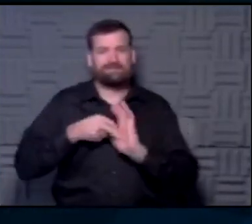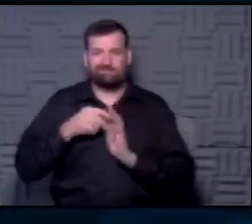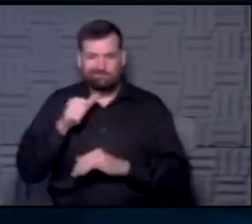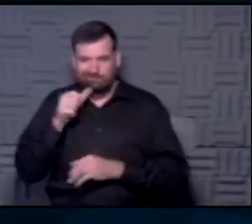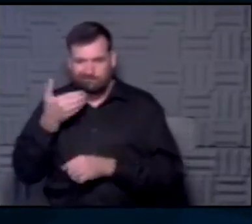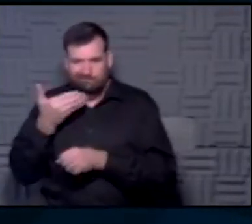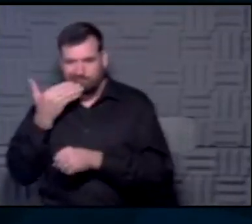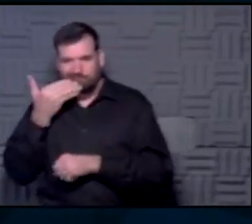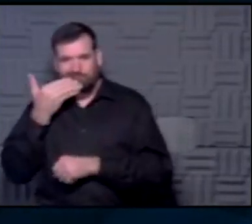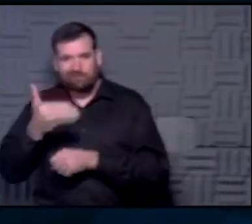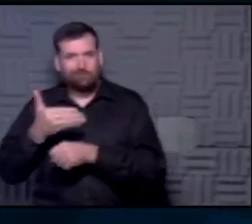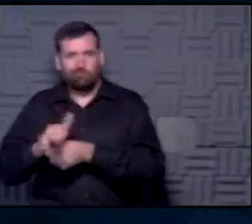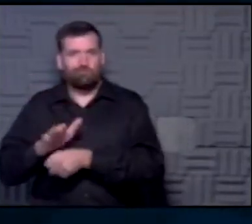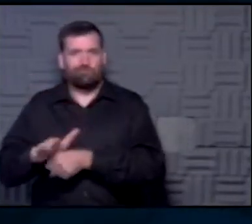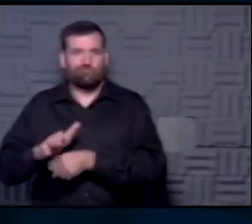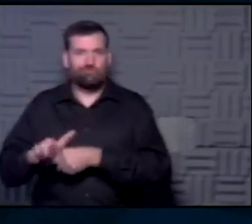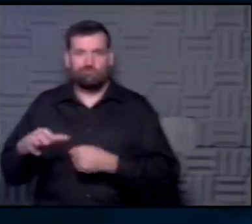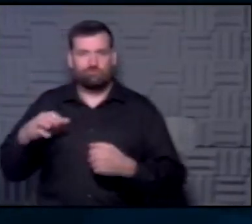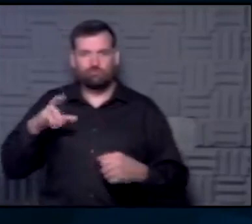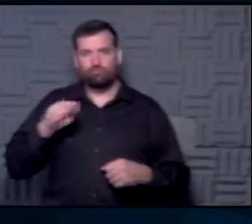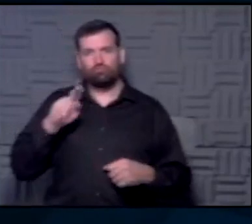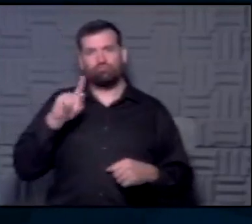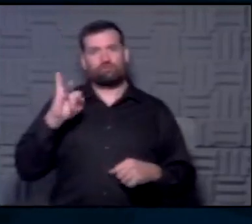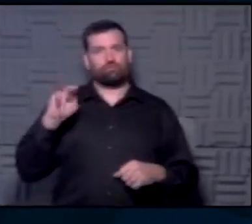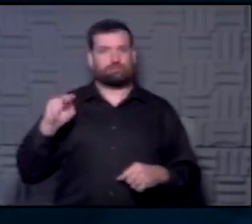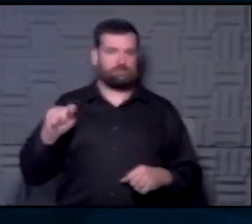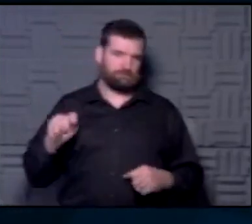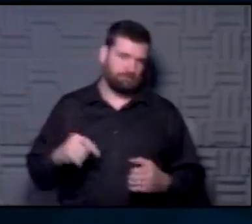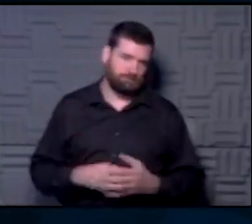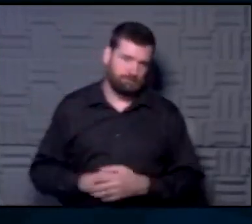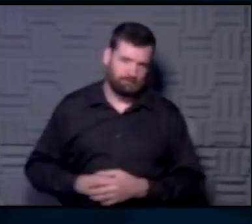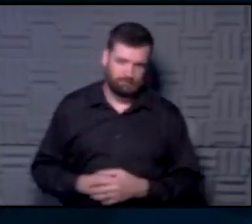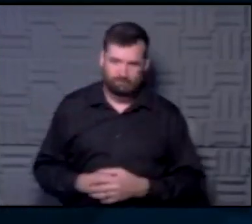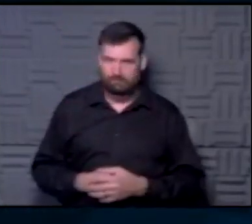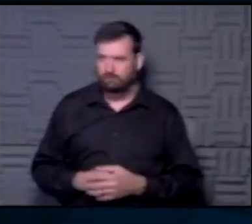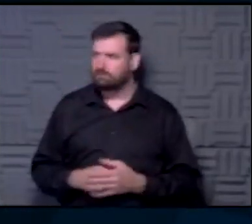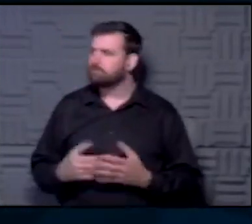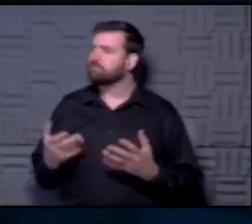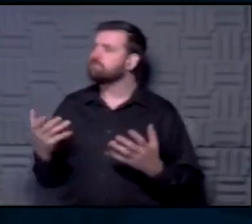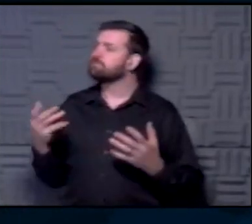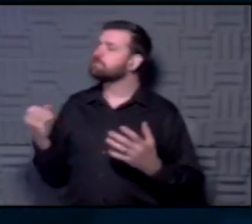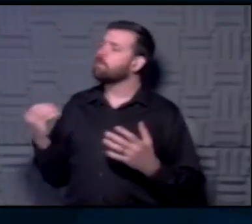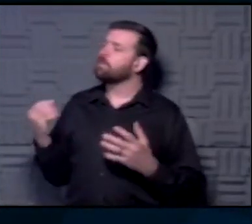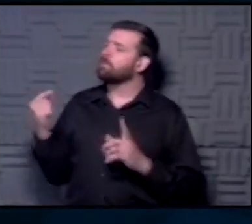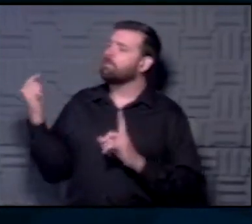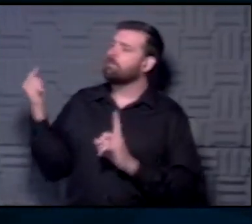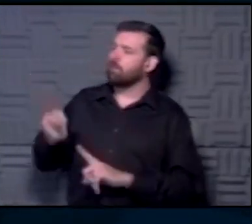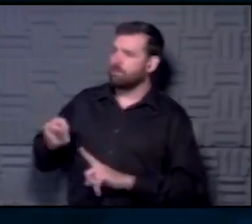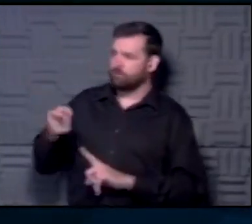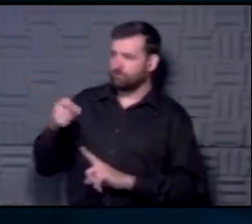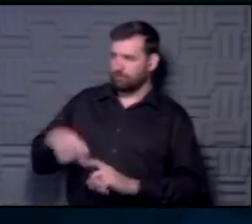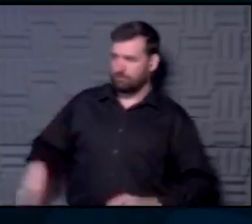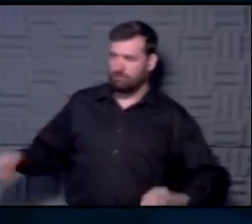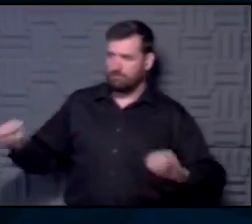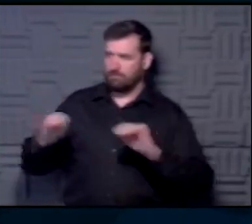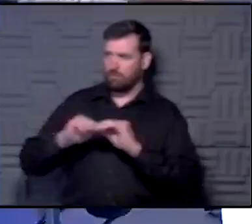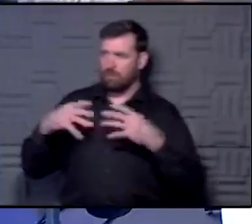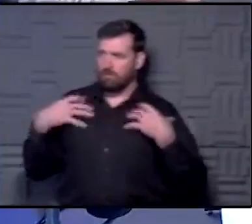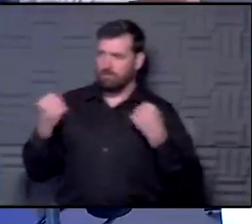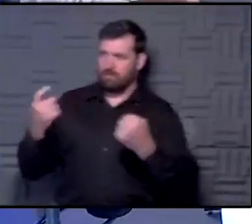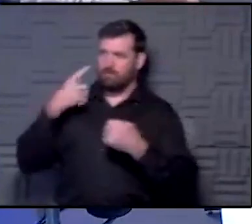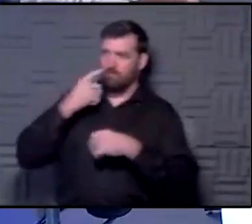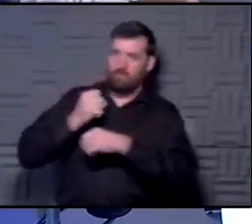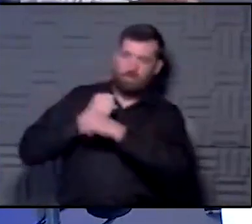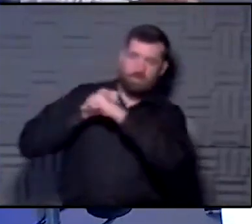full nutrients and that help us stay healthier and benefit us. So what you're really telling us is we should be healthier in order to fend off the